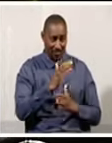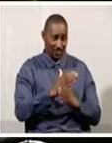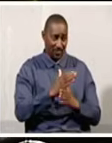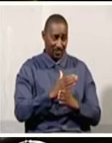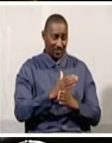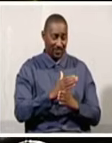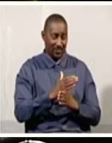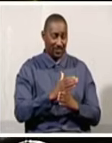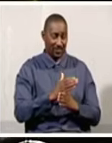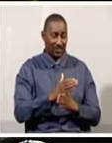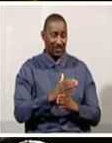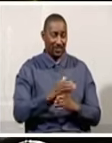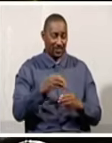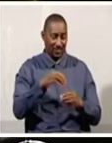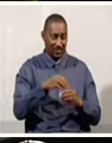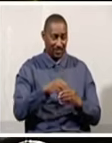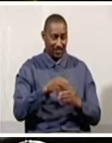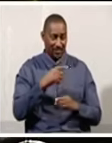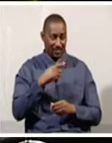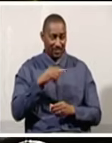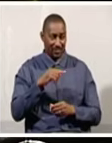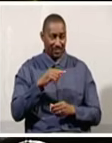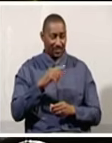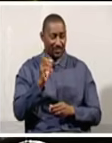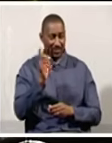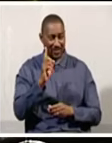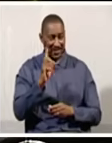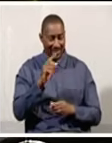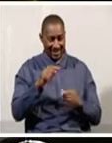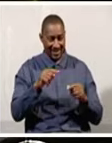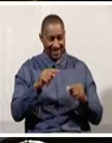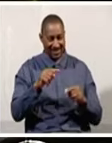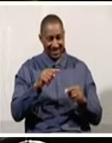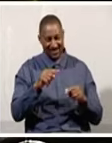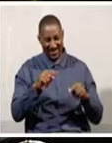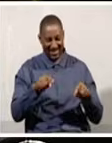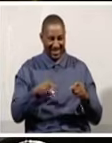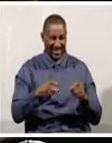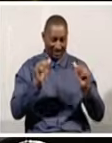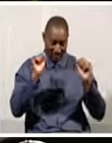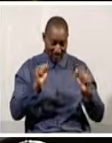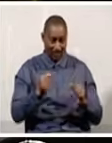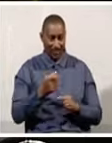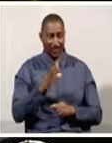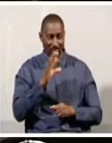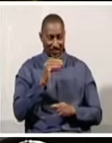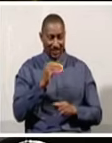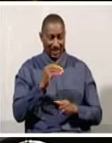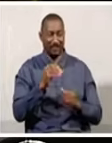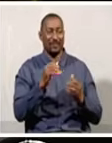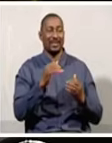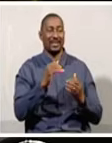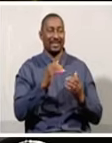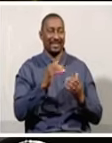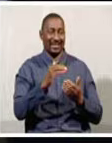those engagements with the man, what is the one or two things that you can take away from that you're saying, look, this is something I can keep with me for wisdom for